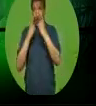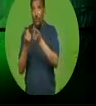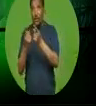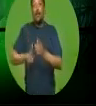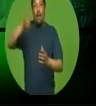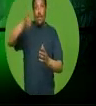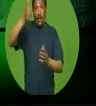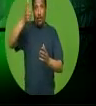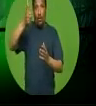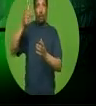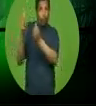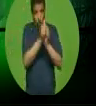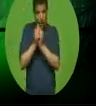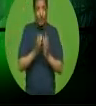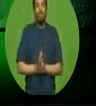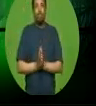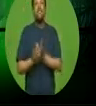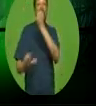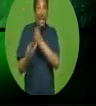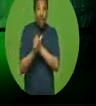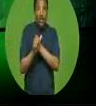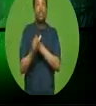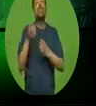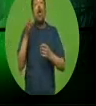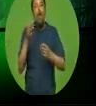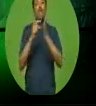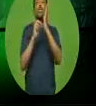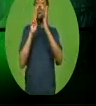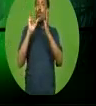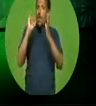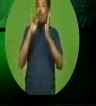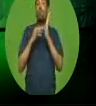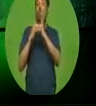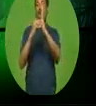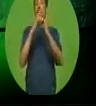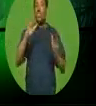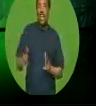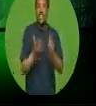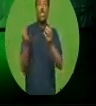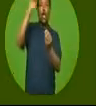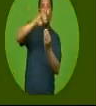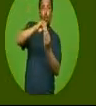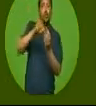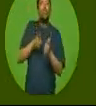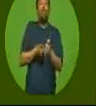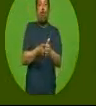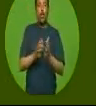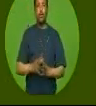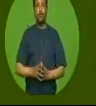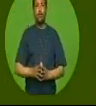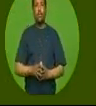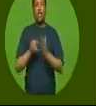ones together. The disadvantages of the Uni-Modal strategy include the following.